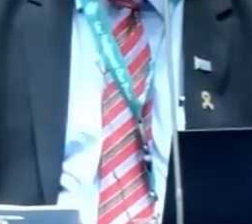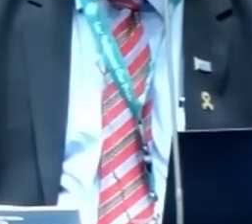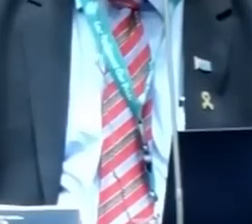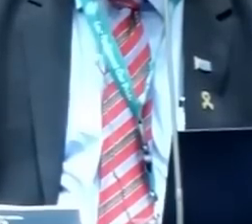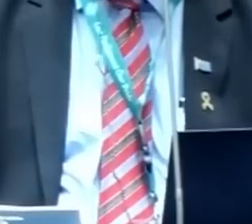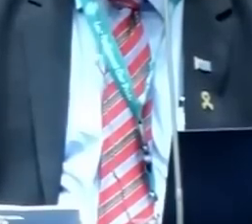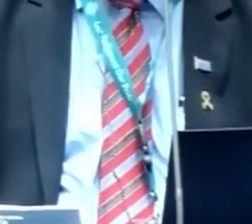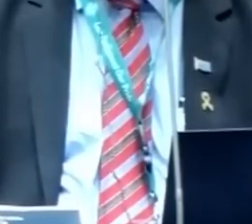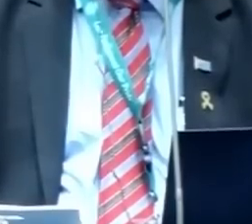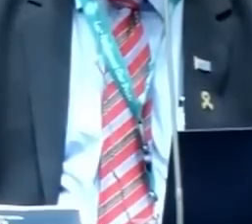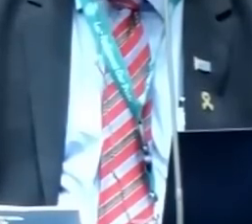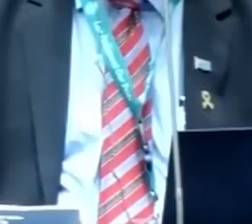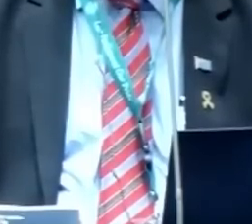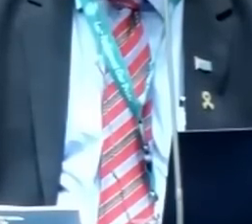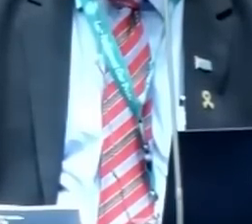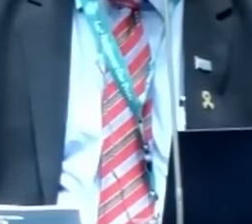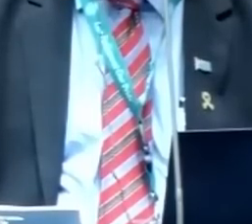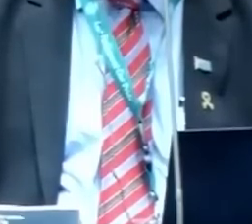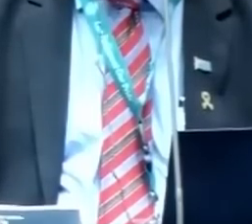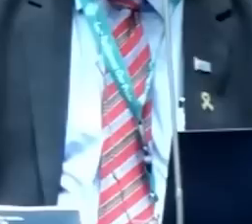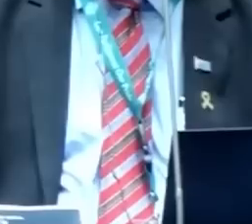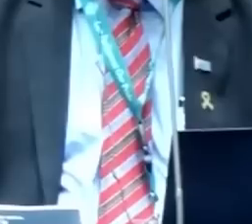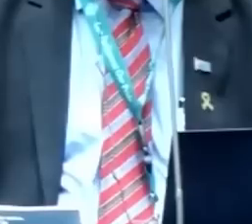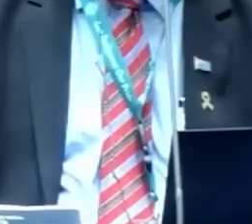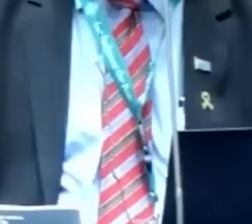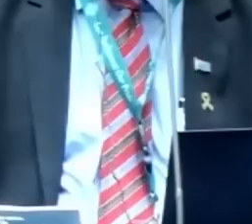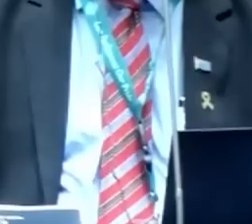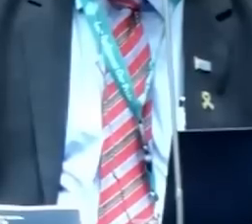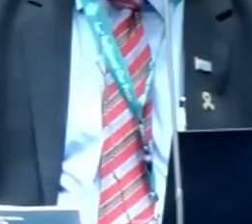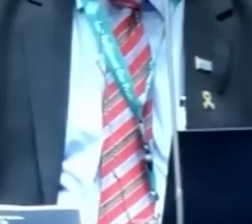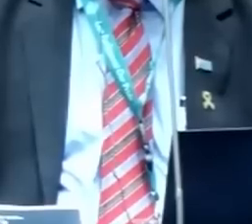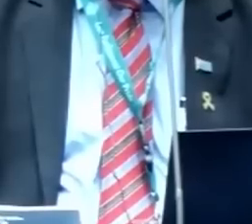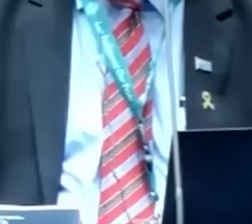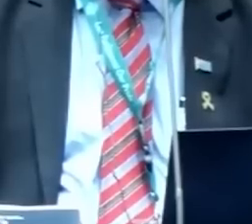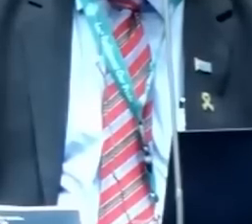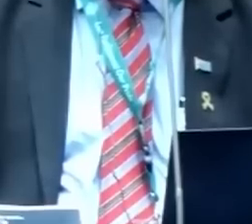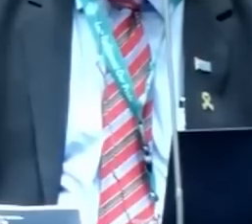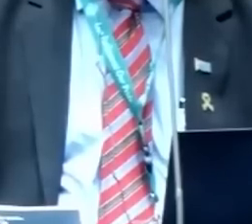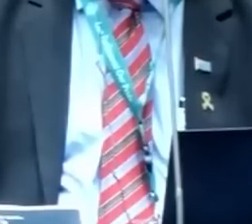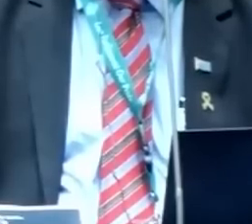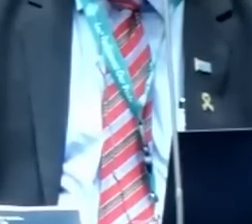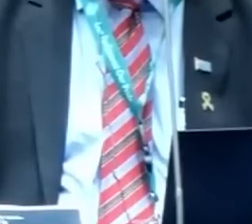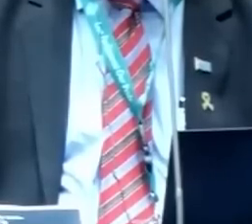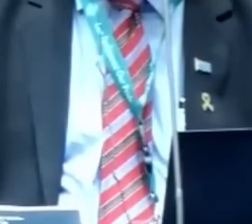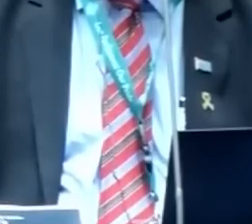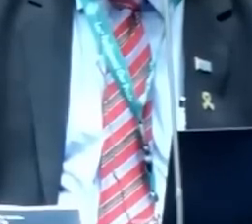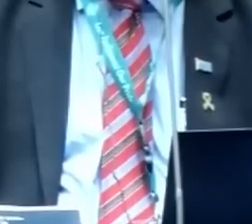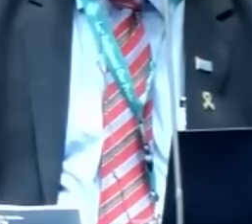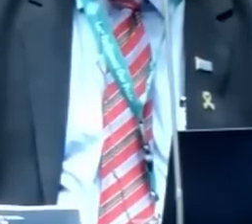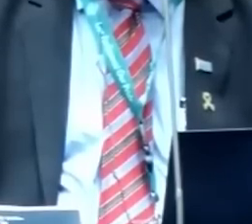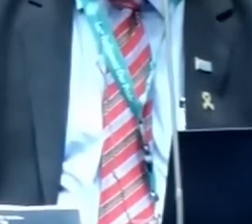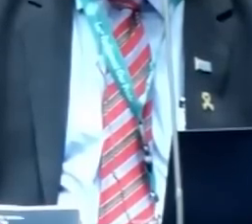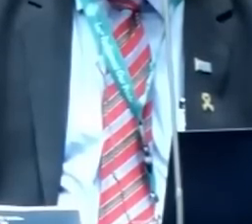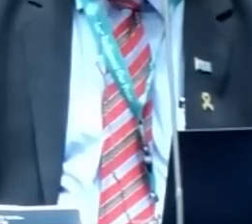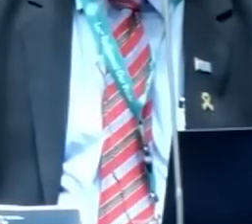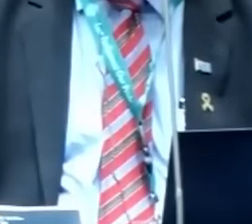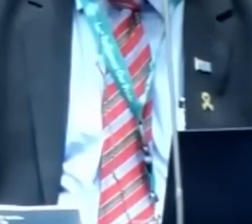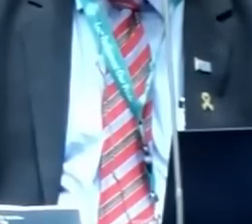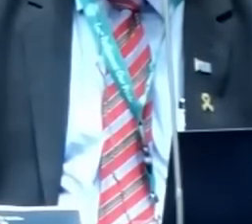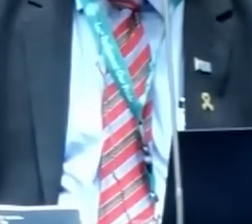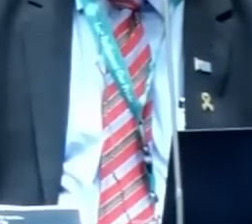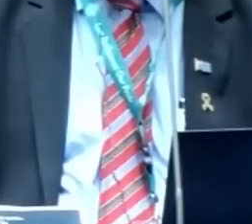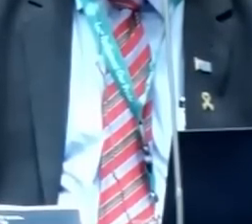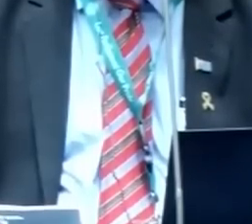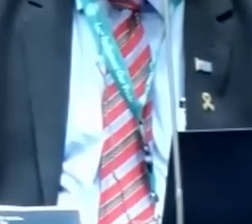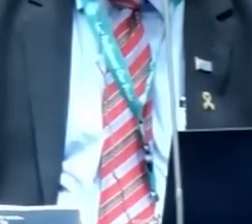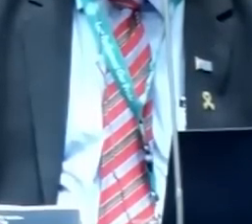no pretender. I'm deeply humble and honored and remain so a servant of the people of Fiji. You, my